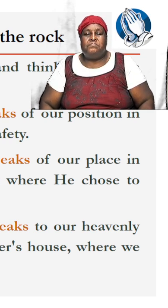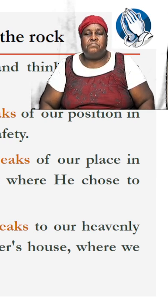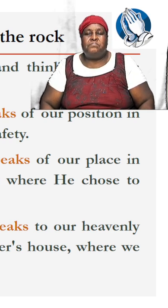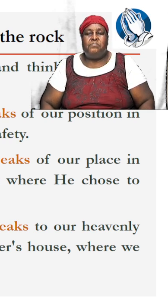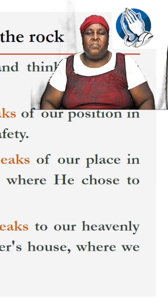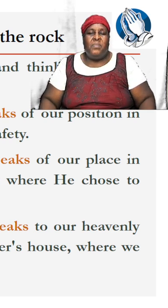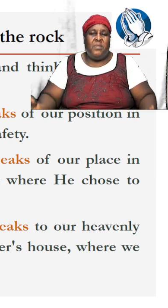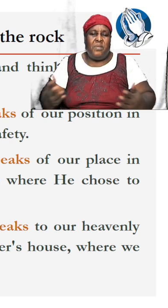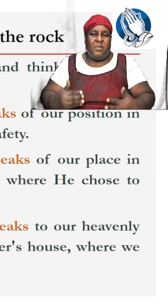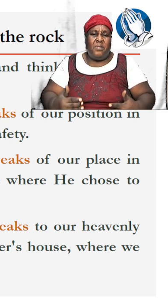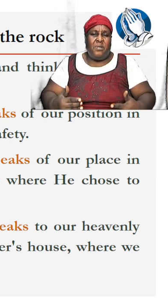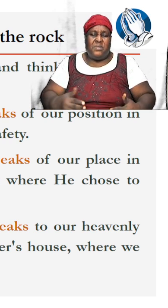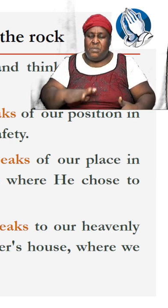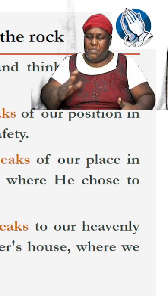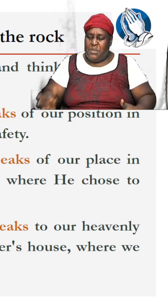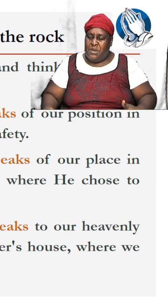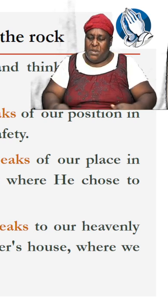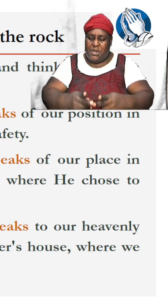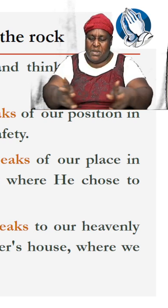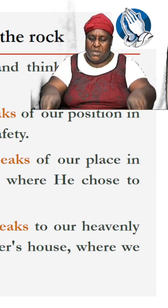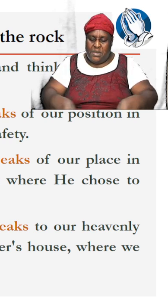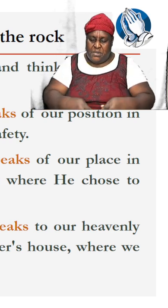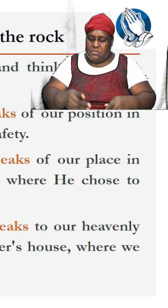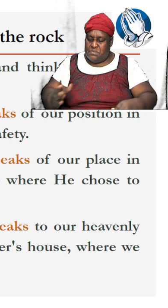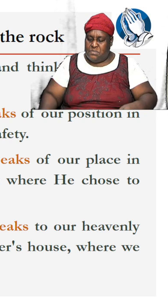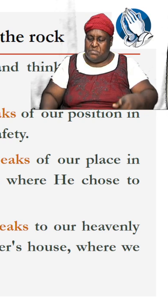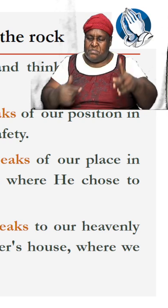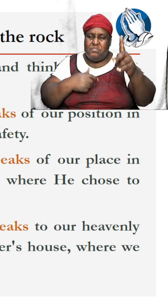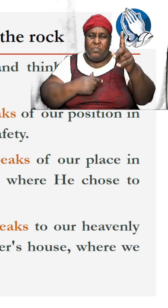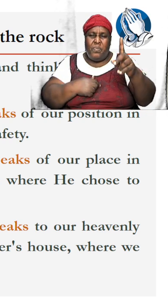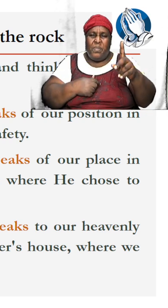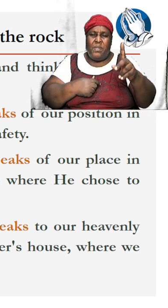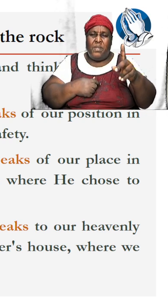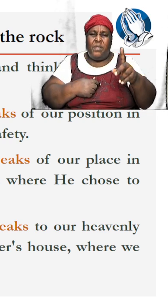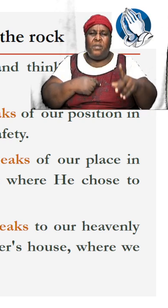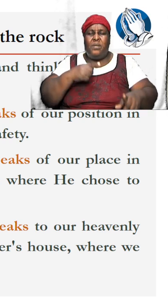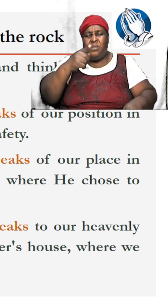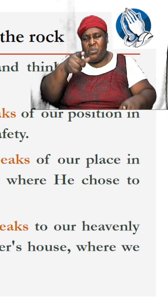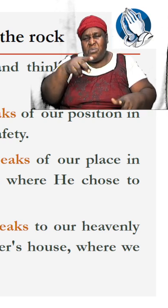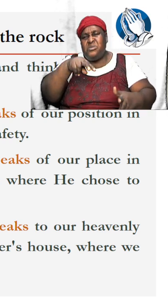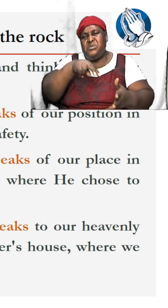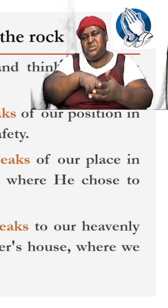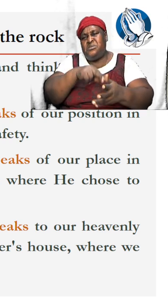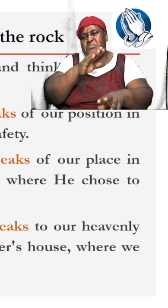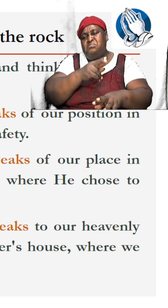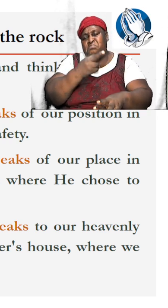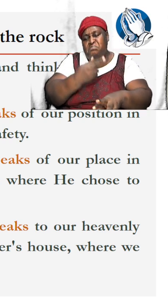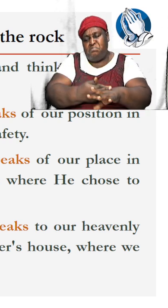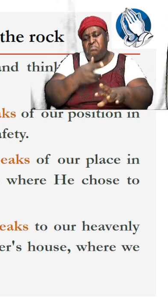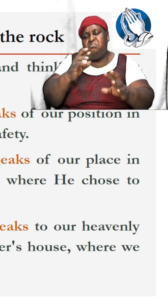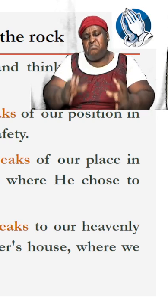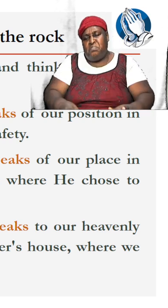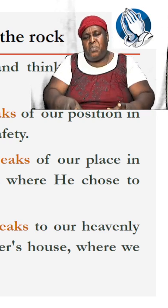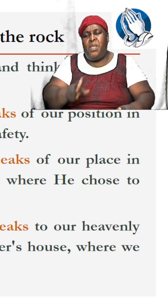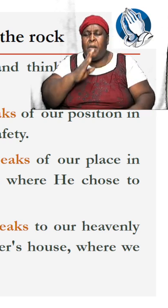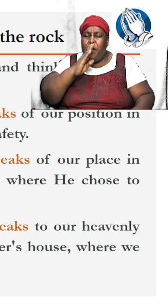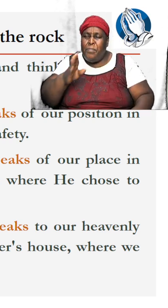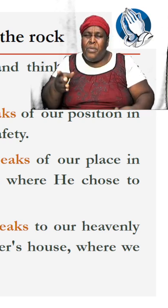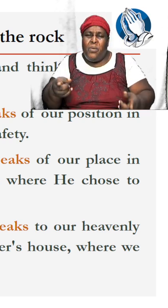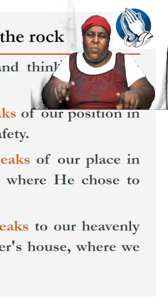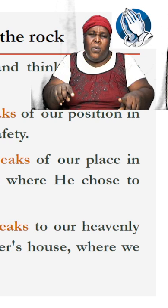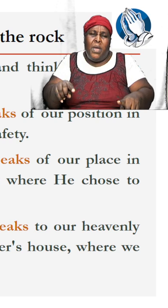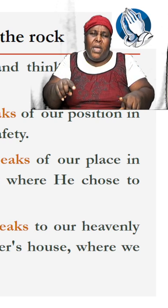is a place by me, or there is a place by me. He said, and you shall stand on the rock, and it shall be while